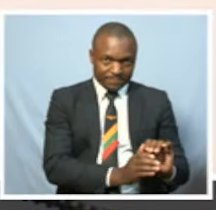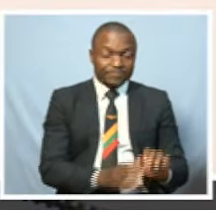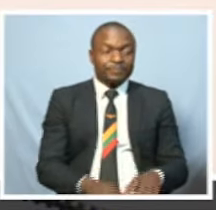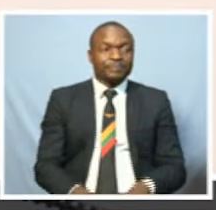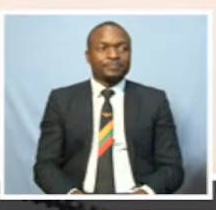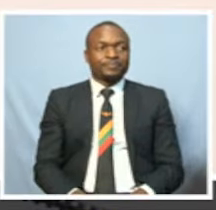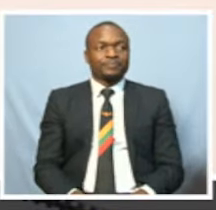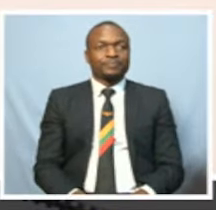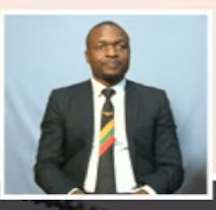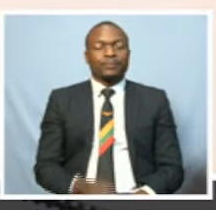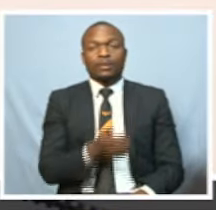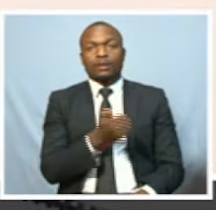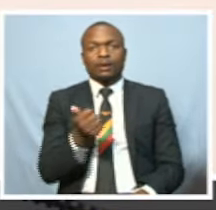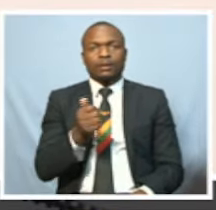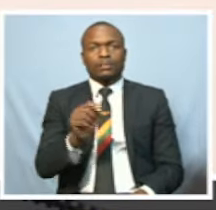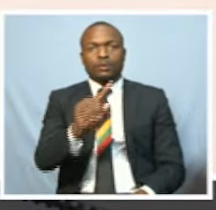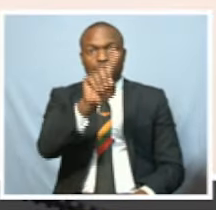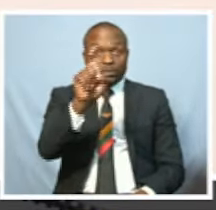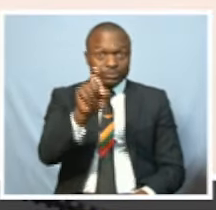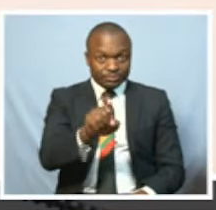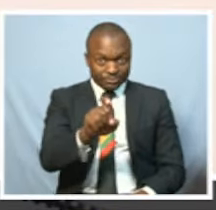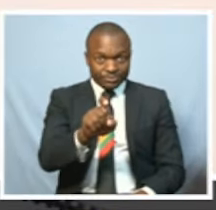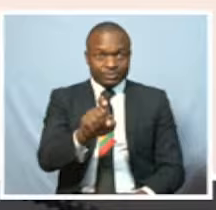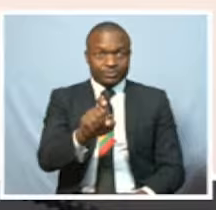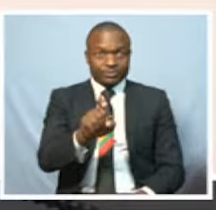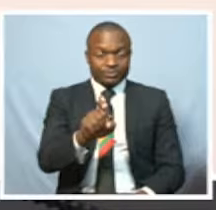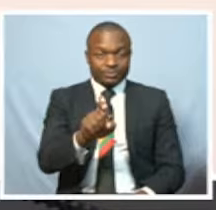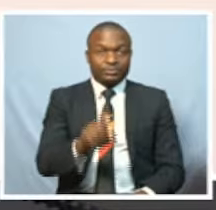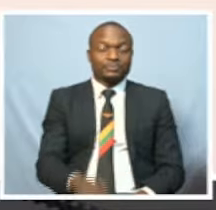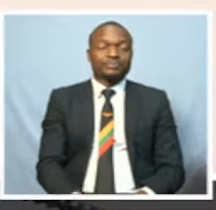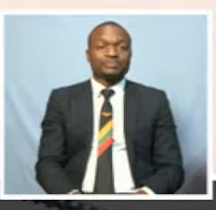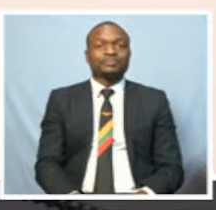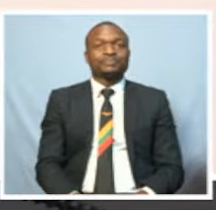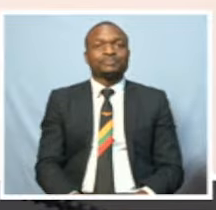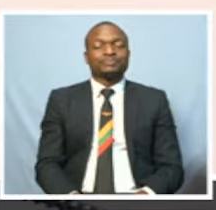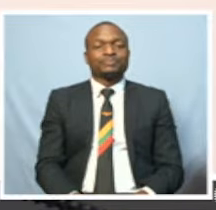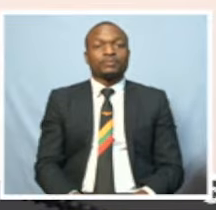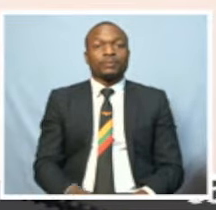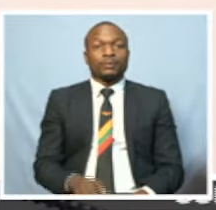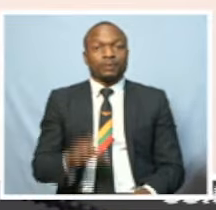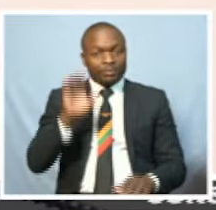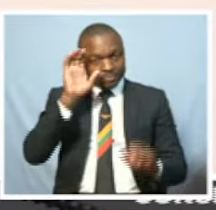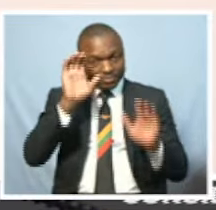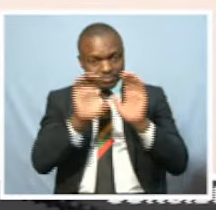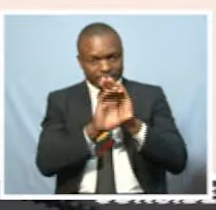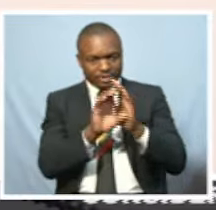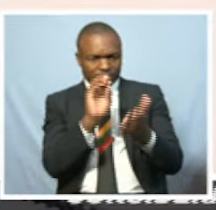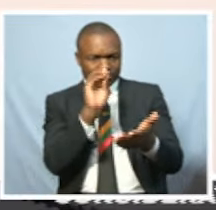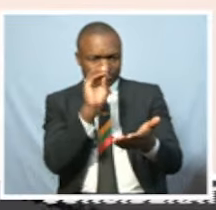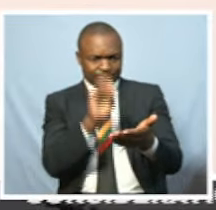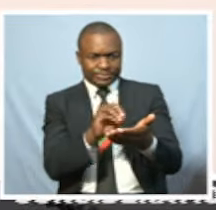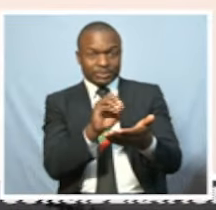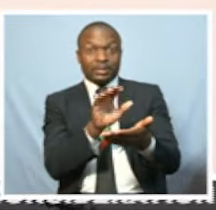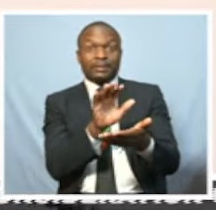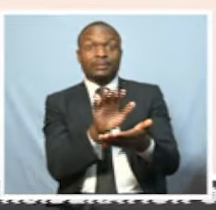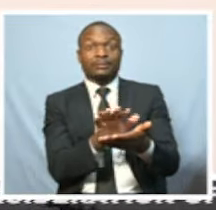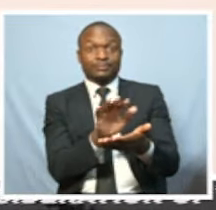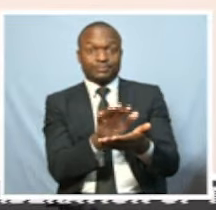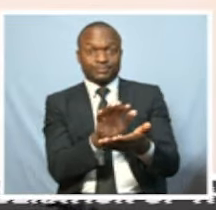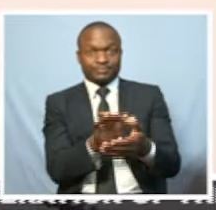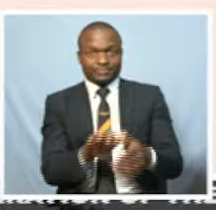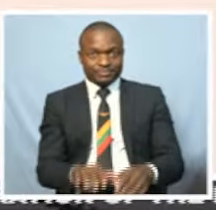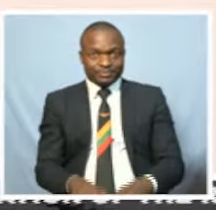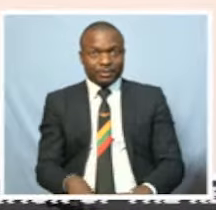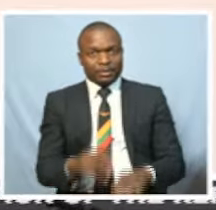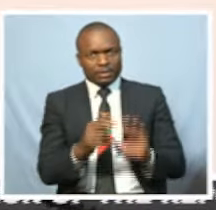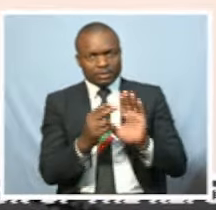Coming to the other question, which I got very well in terms of the picture that has been put in place, and